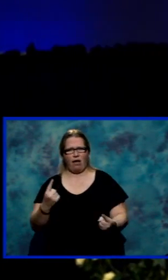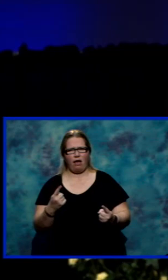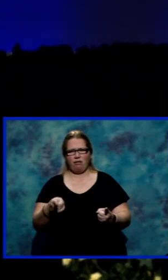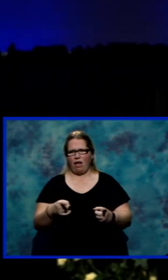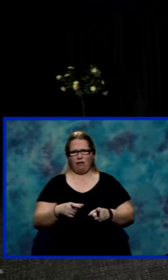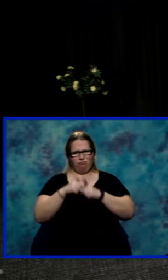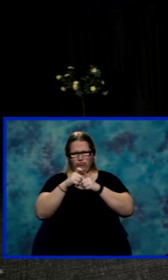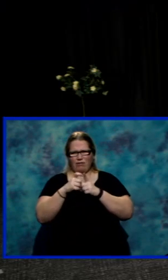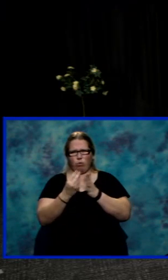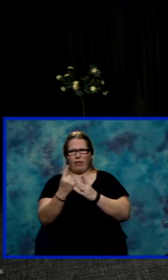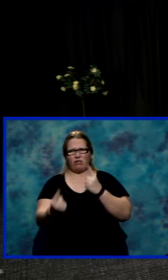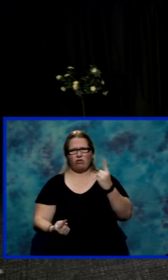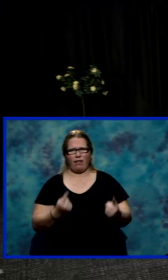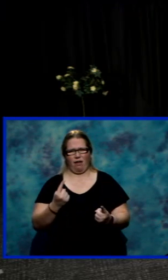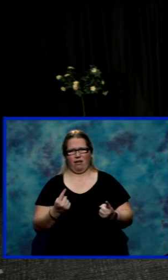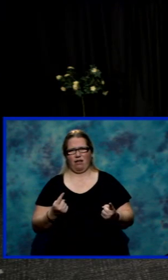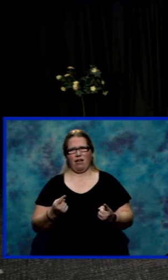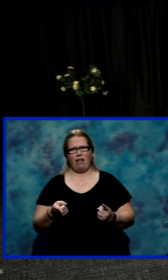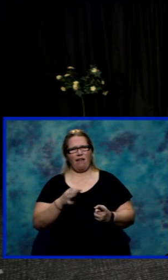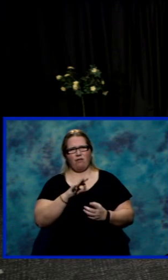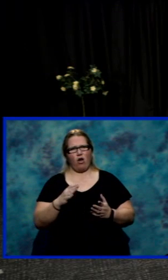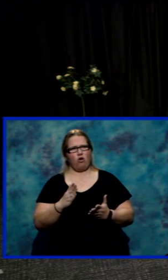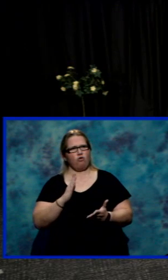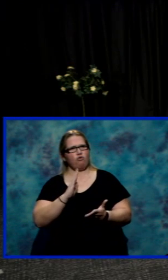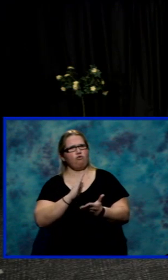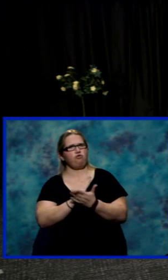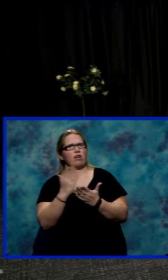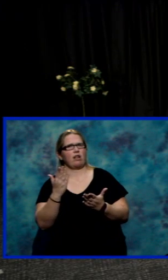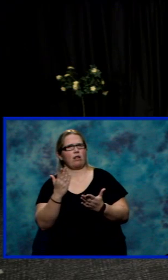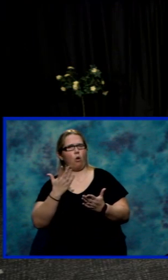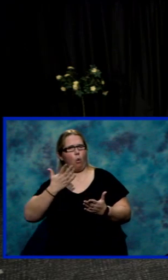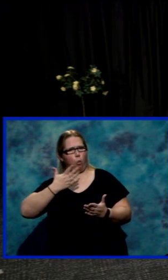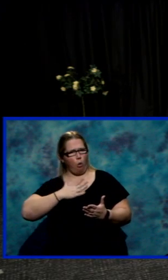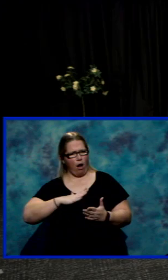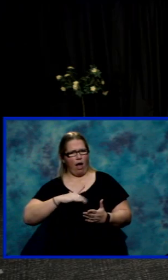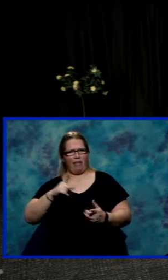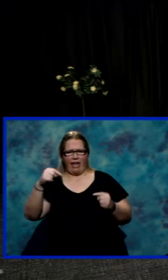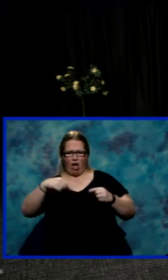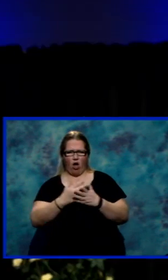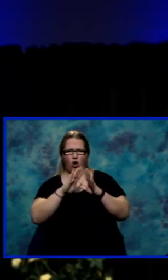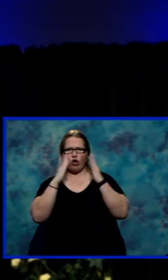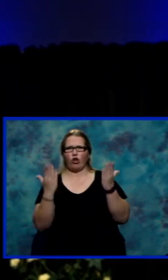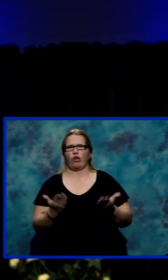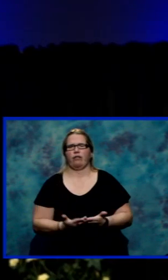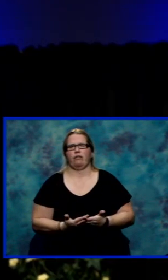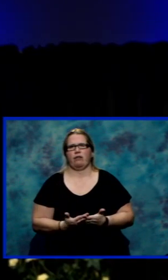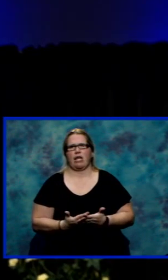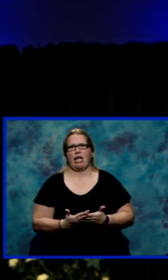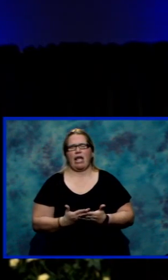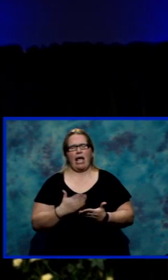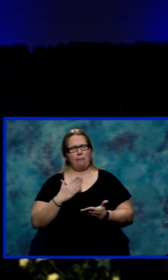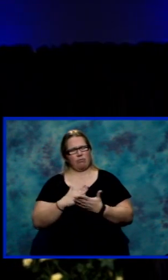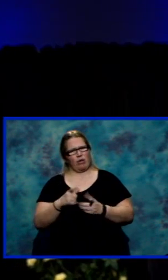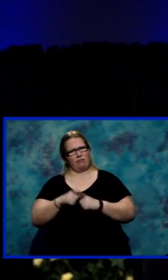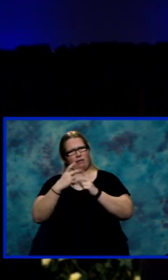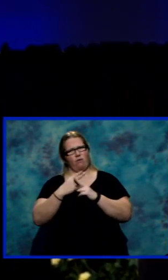one another. They have no real purpose for why they're there on earth. It must have been very difficult for Jacob